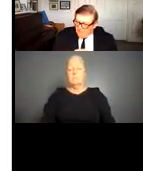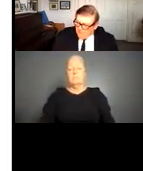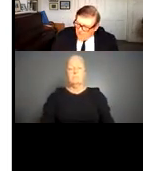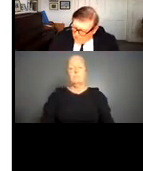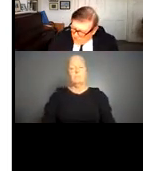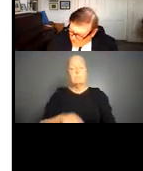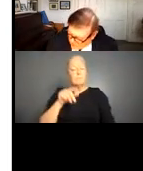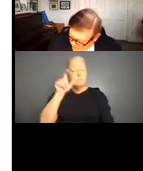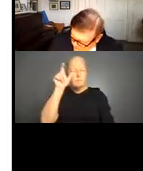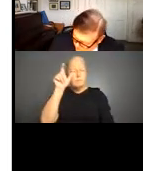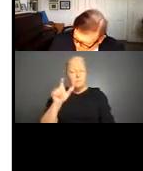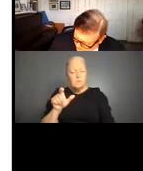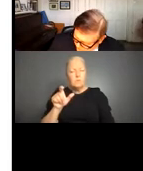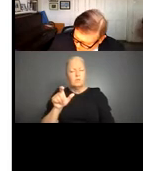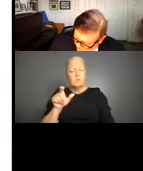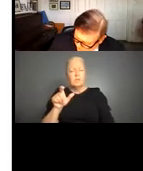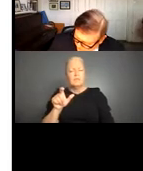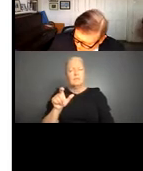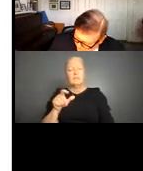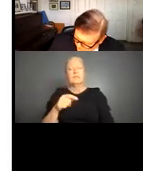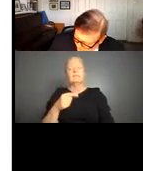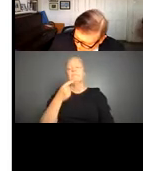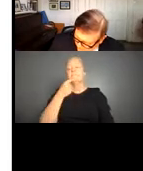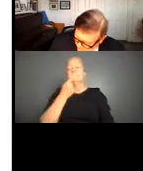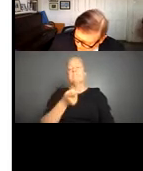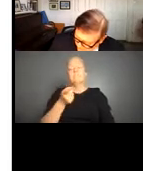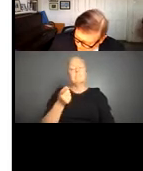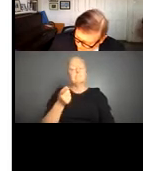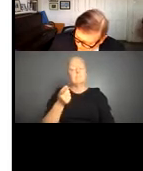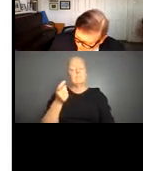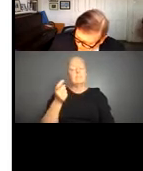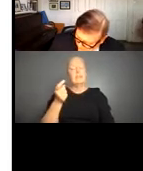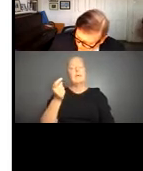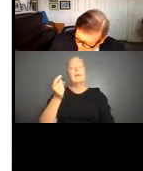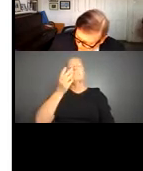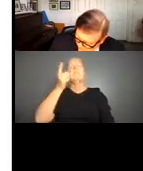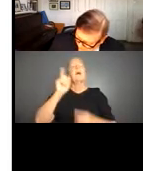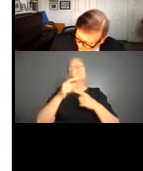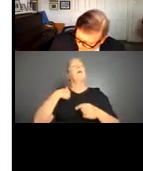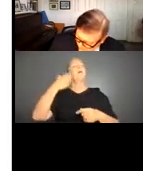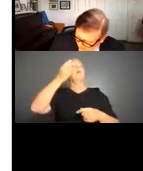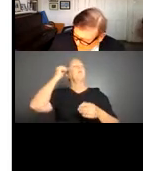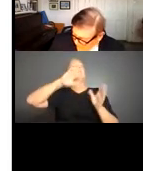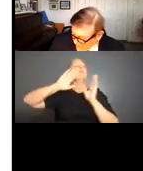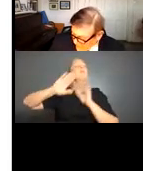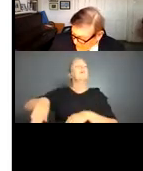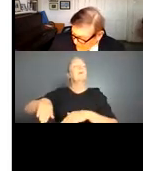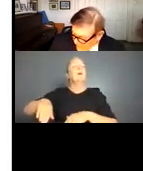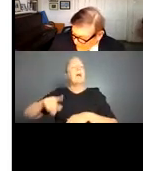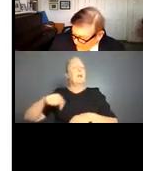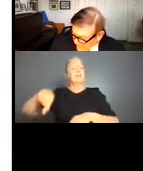somebody saying we were forgotten completely until we started making noise that we should be carried along. That's a great one.